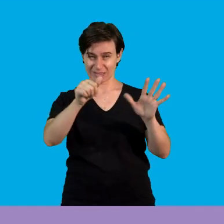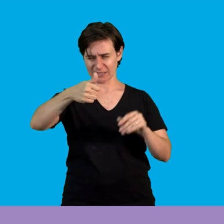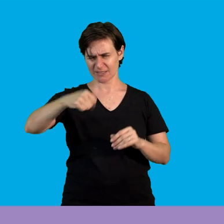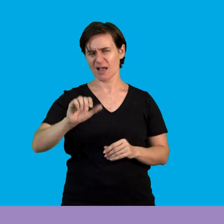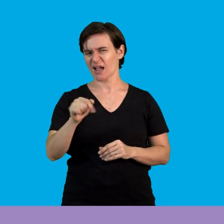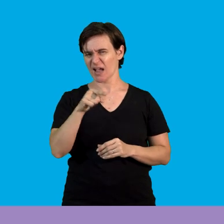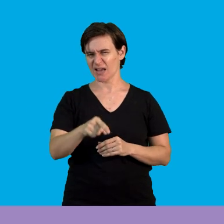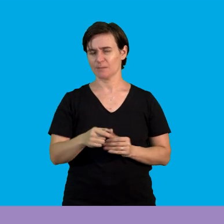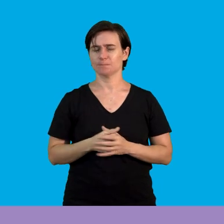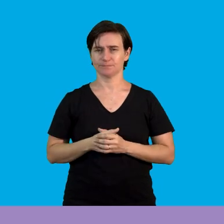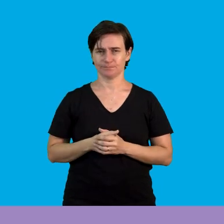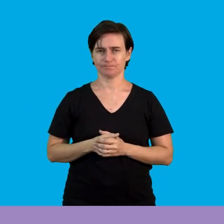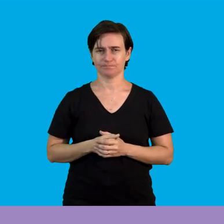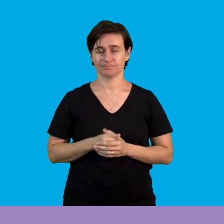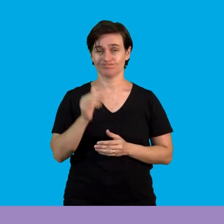order.